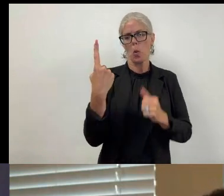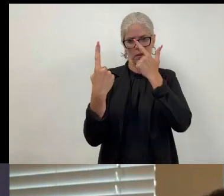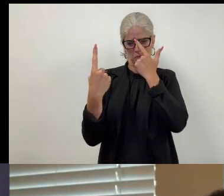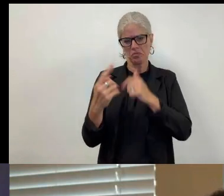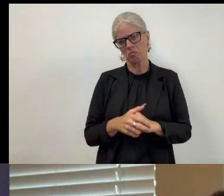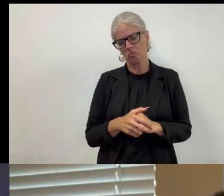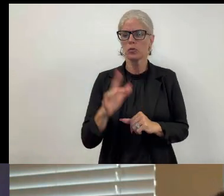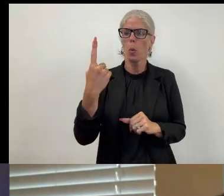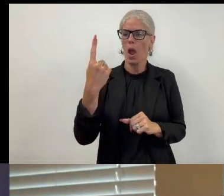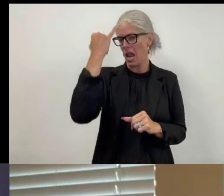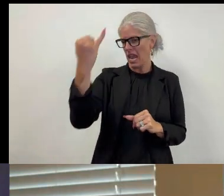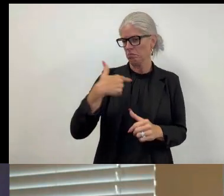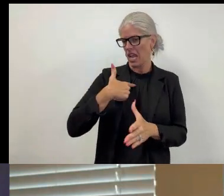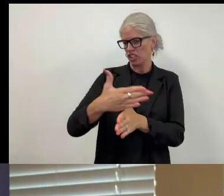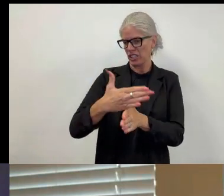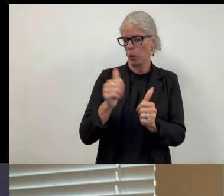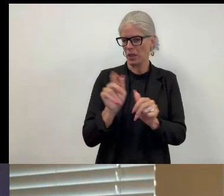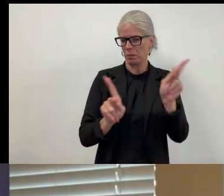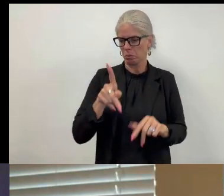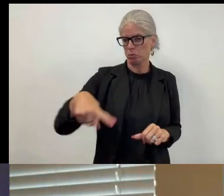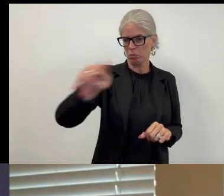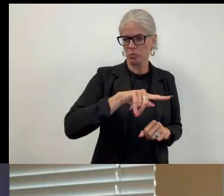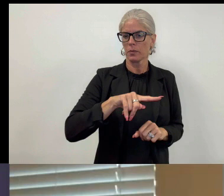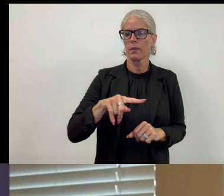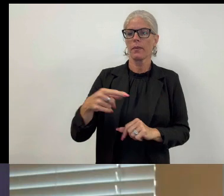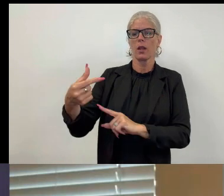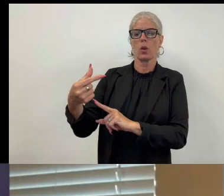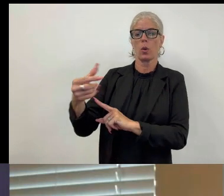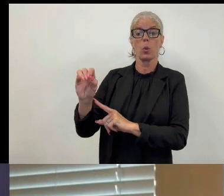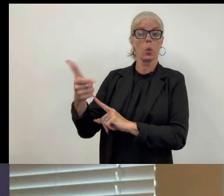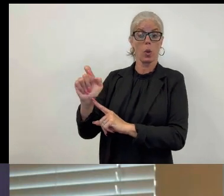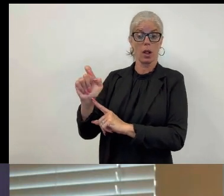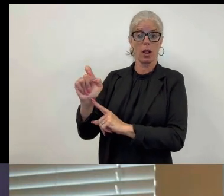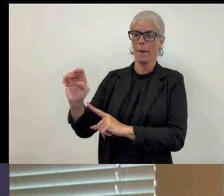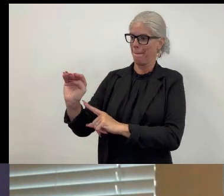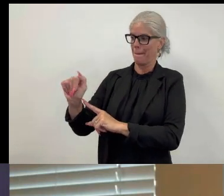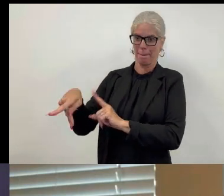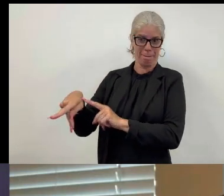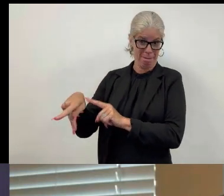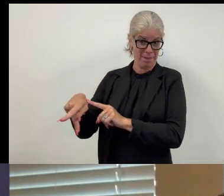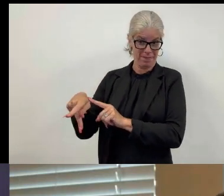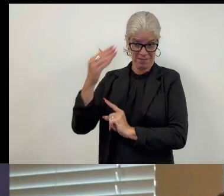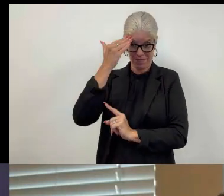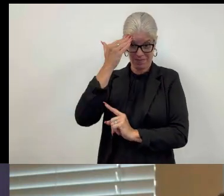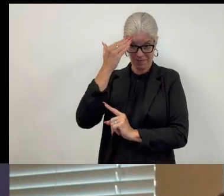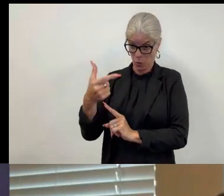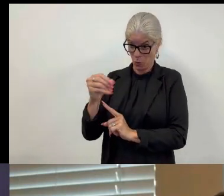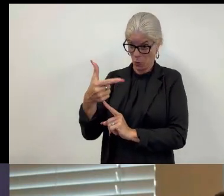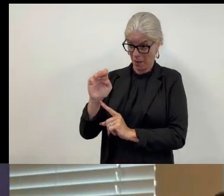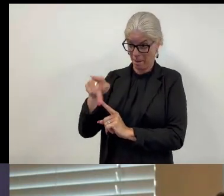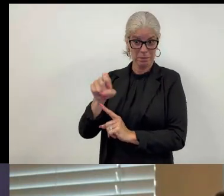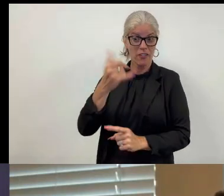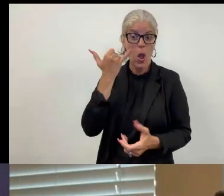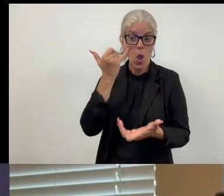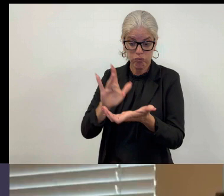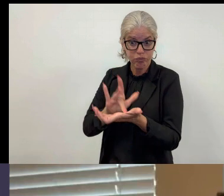most kind of modern or kind of current tips that I'd love to share is related to Google Maps. So on